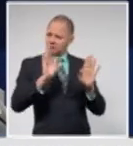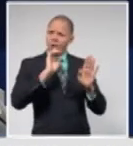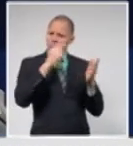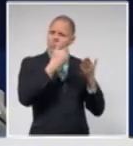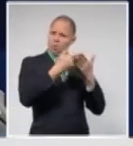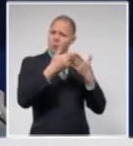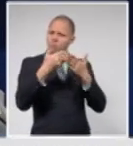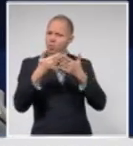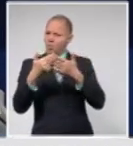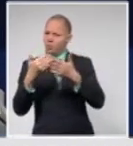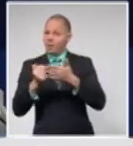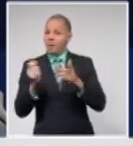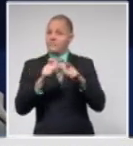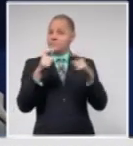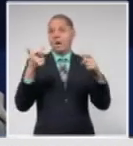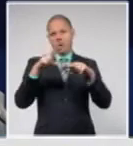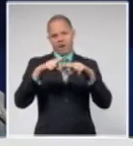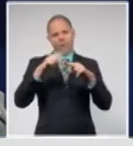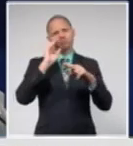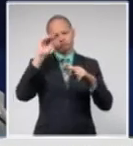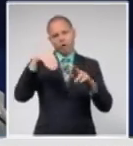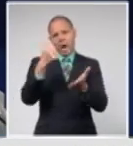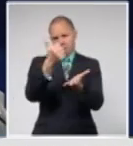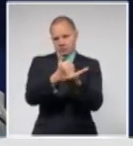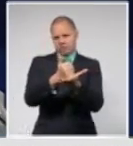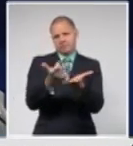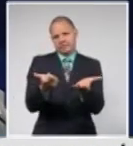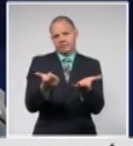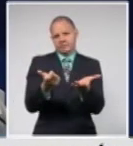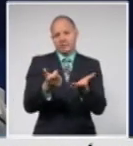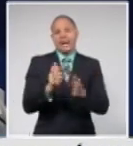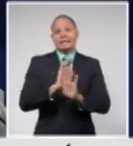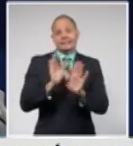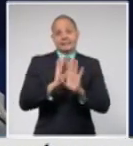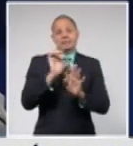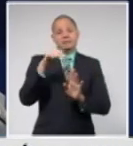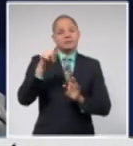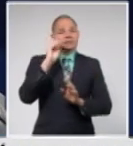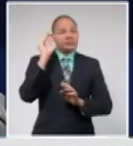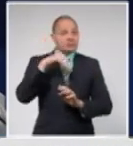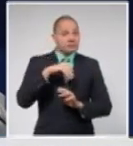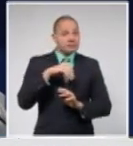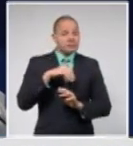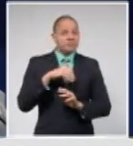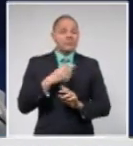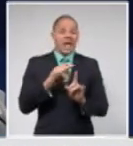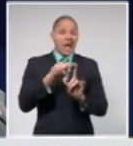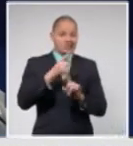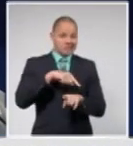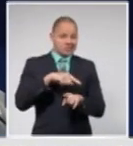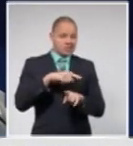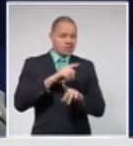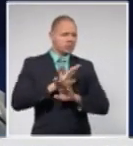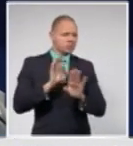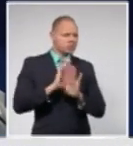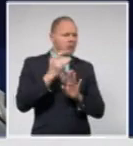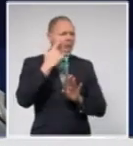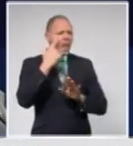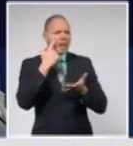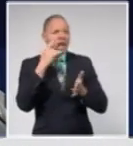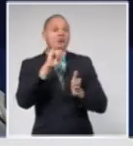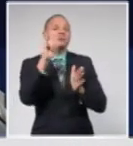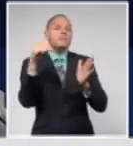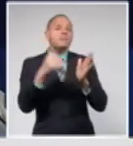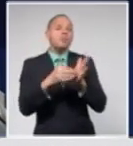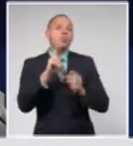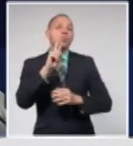Río, 94, and so forth from every Cuban territory. The 25 positive cases are